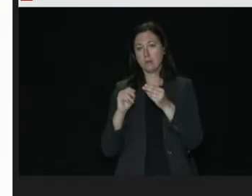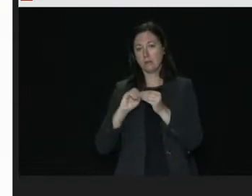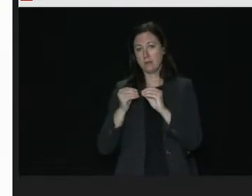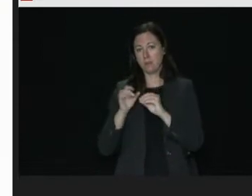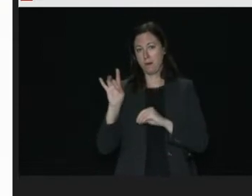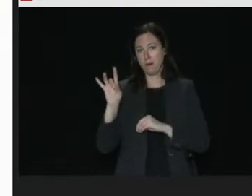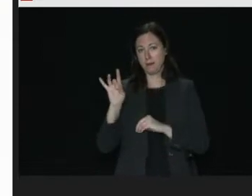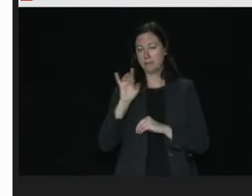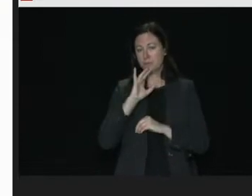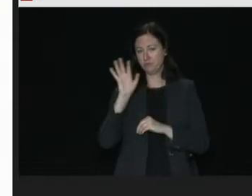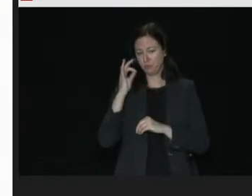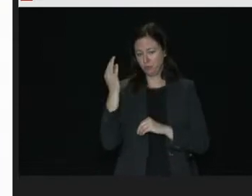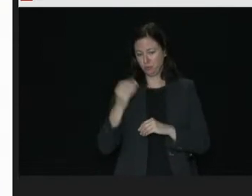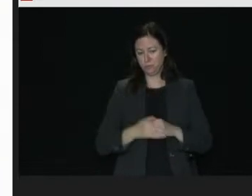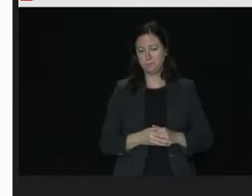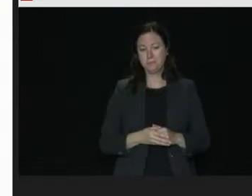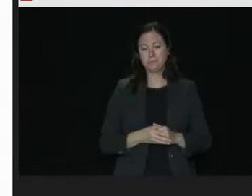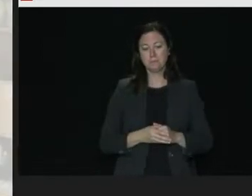Slide 8.